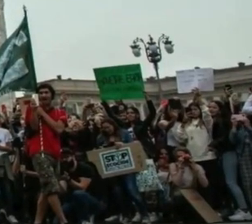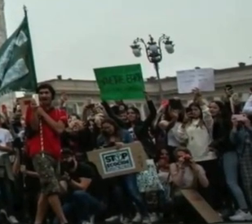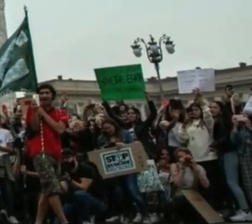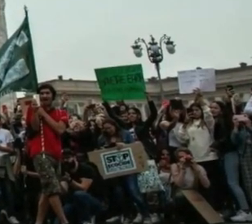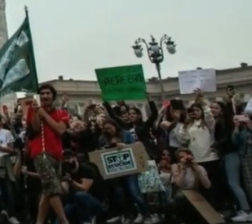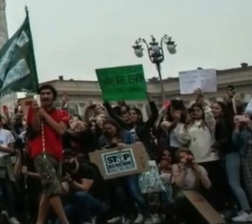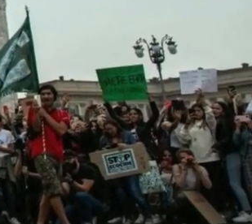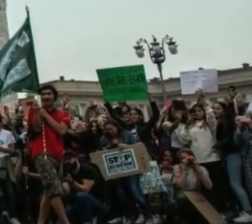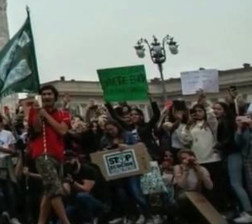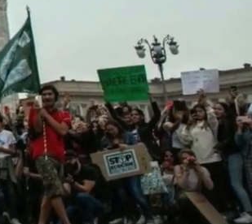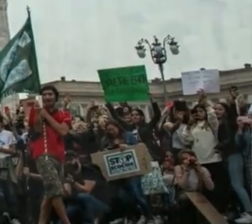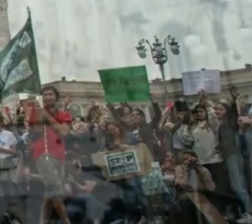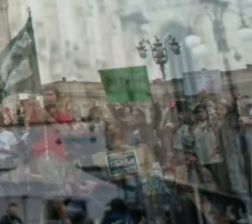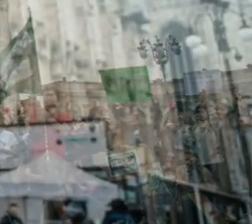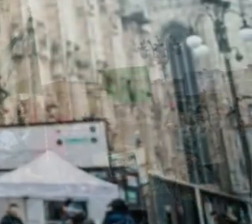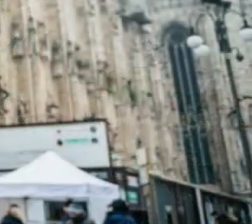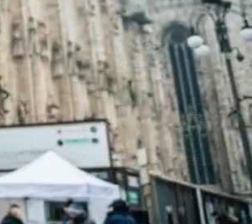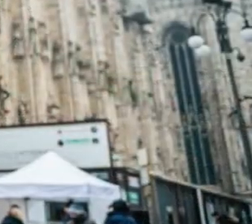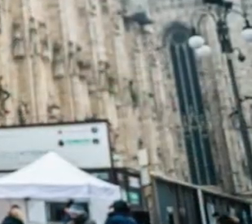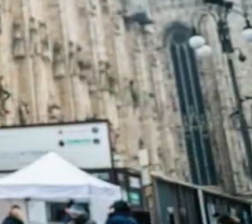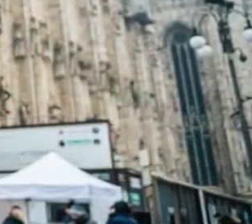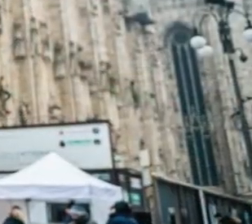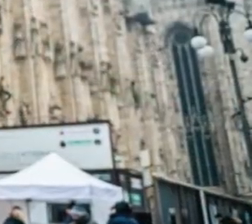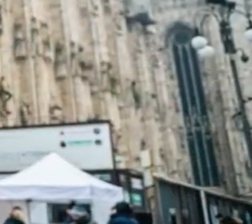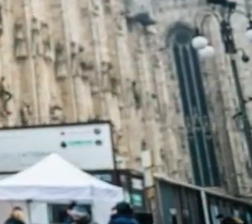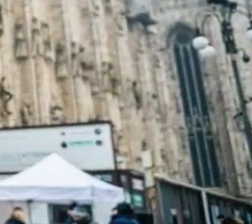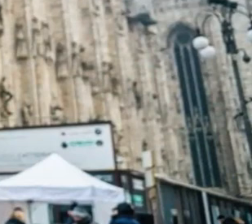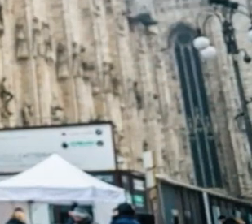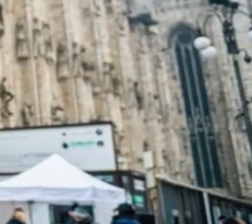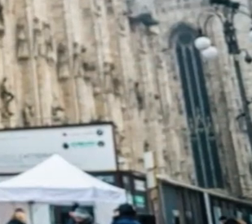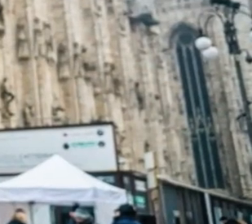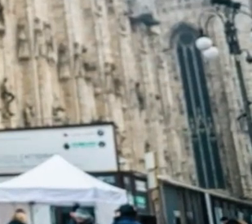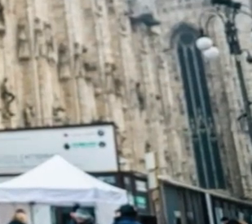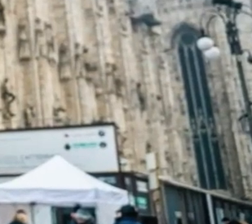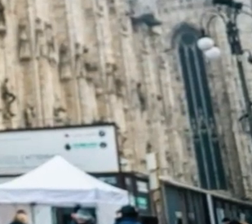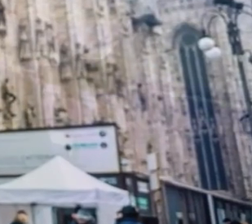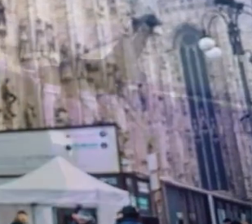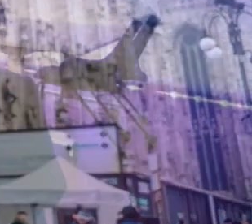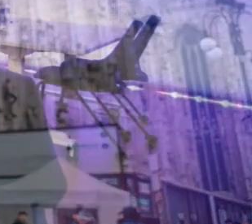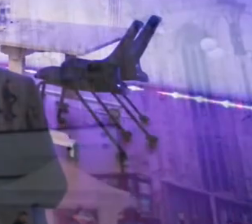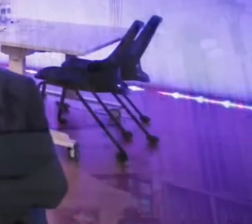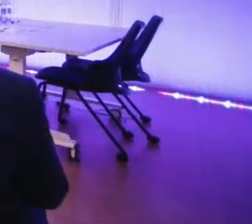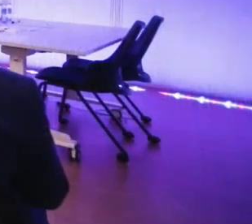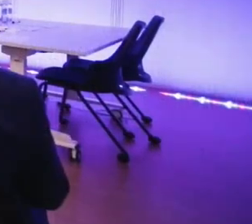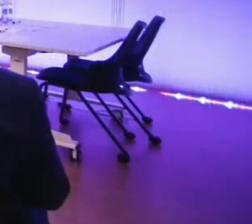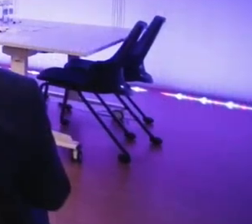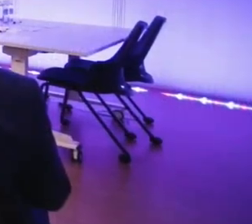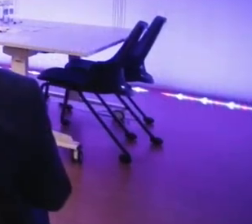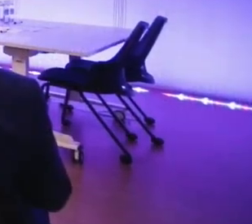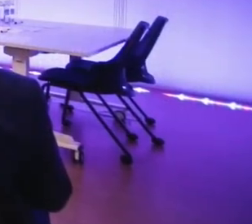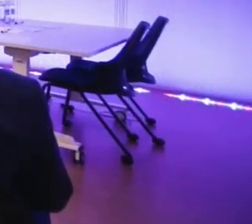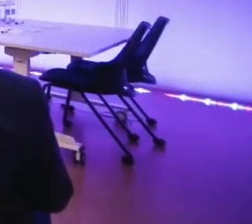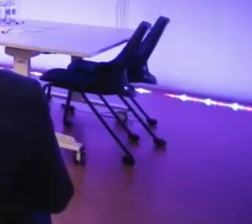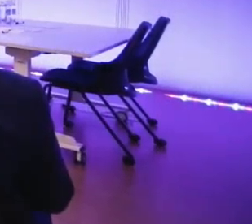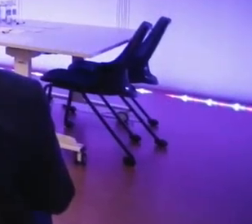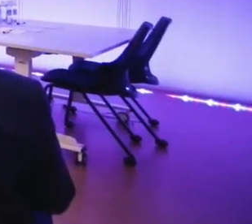from other cities that, like Milan, look for innovative solutions to complex problems. We cannot